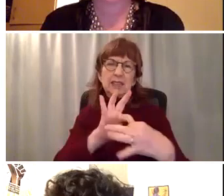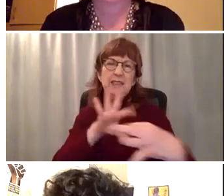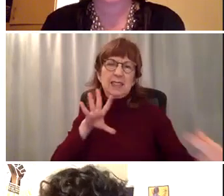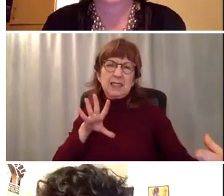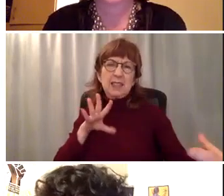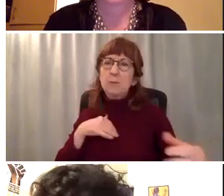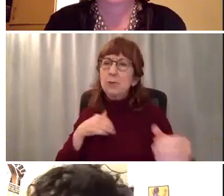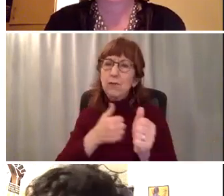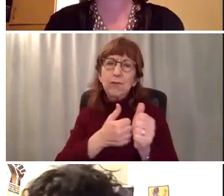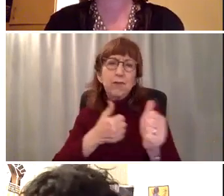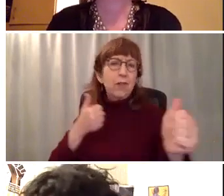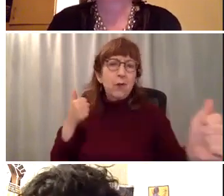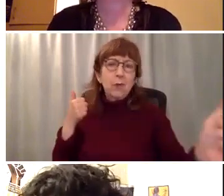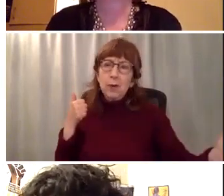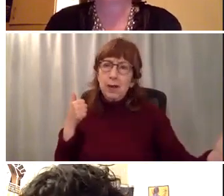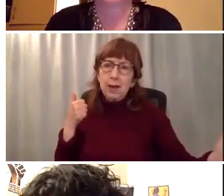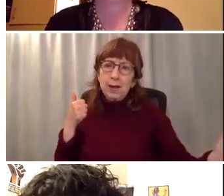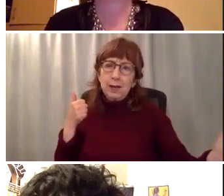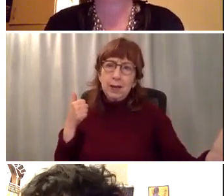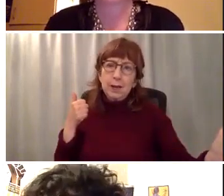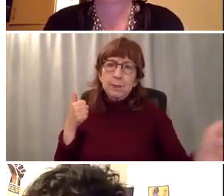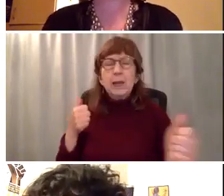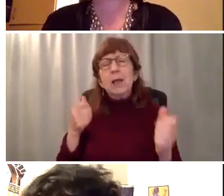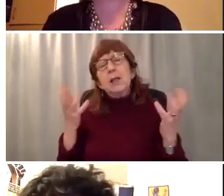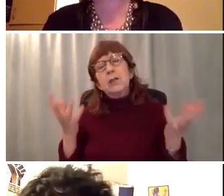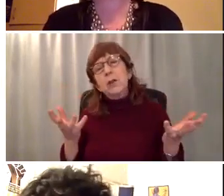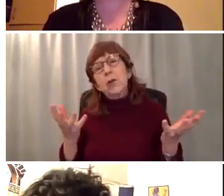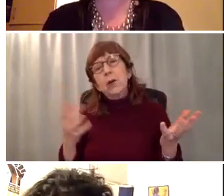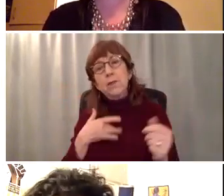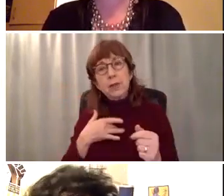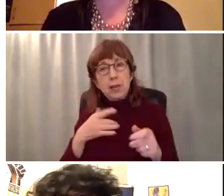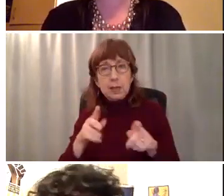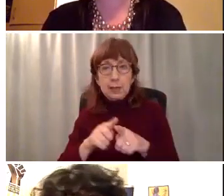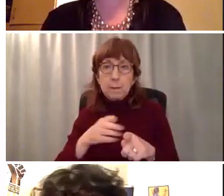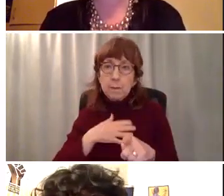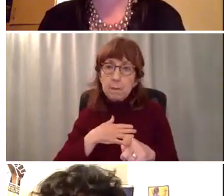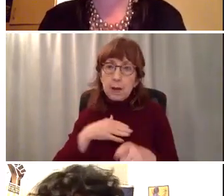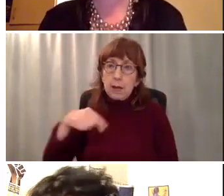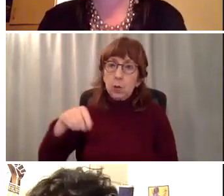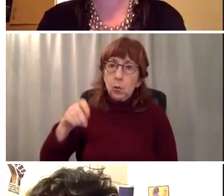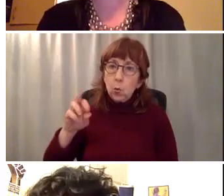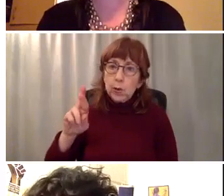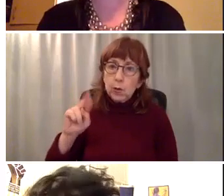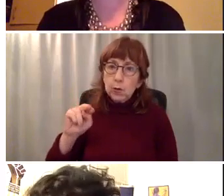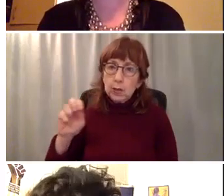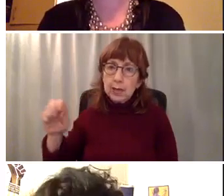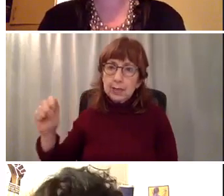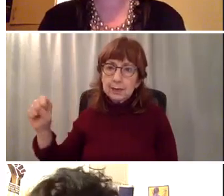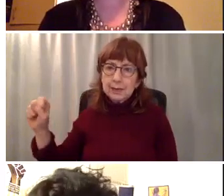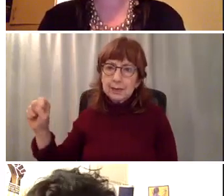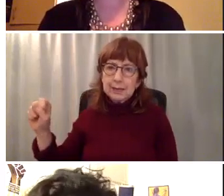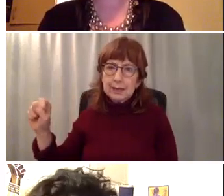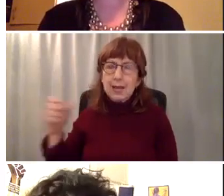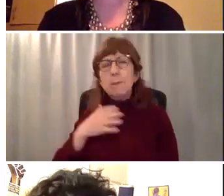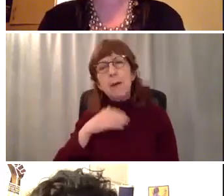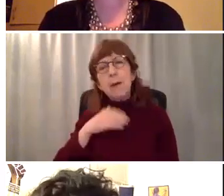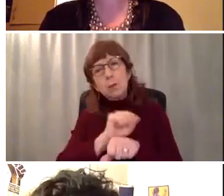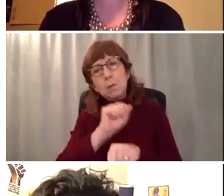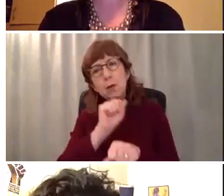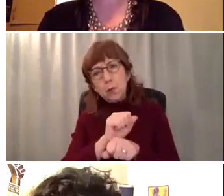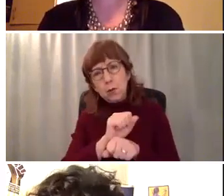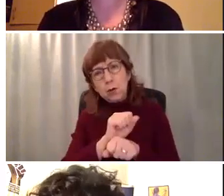I'm so far away. And so I feel like my queerness, and it's definitely like my work was definitely